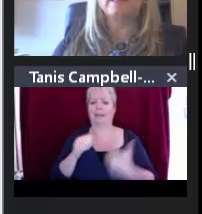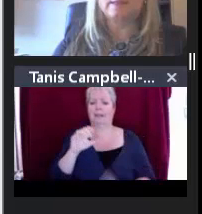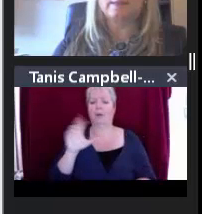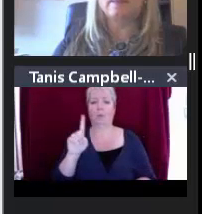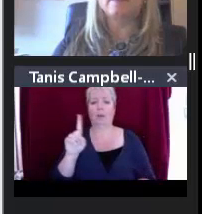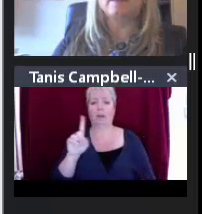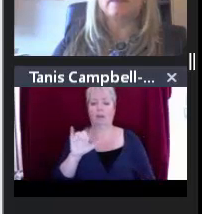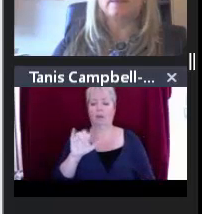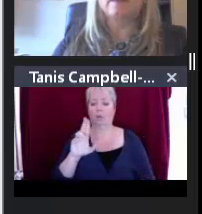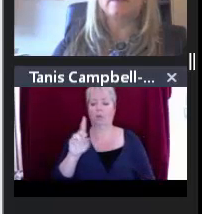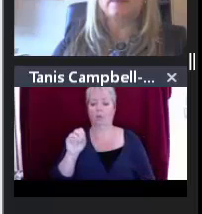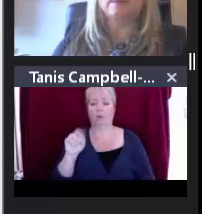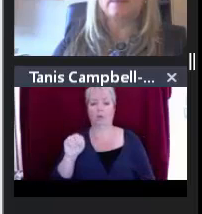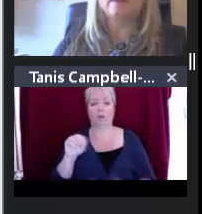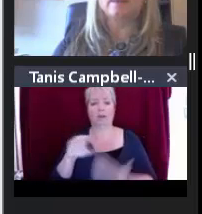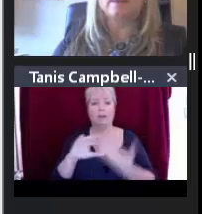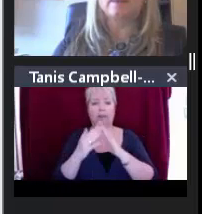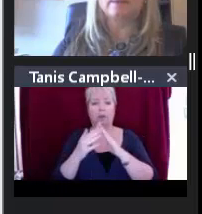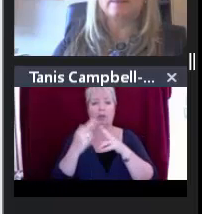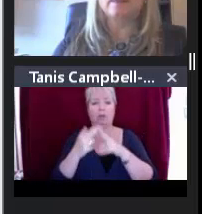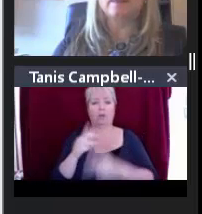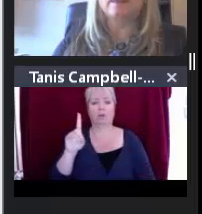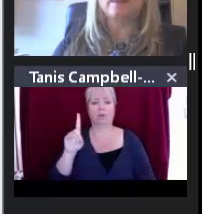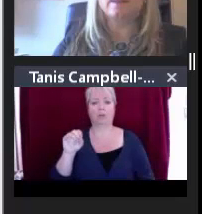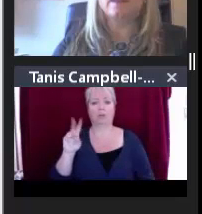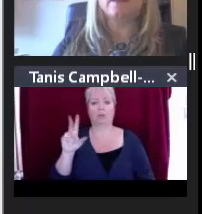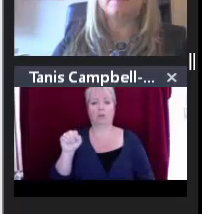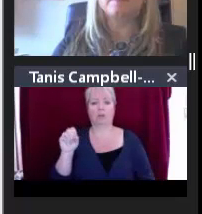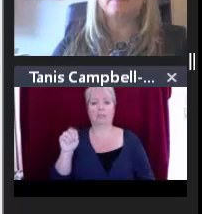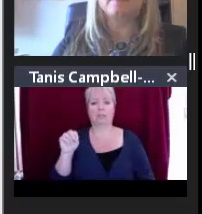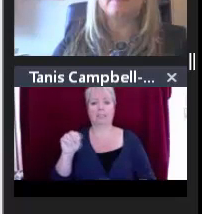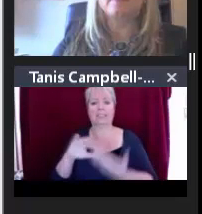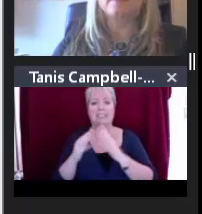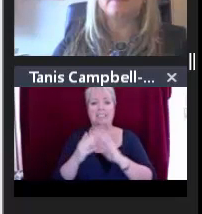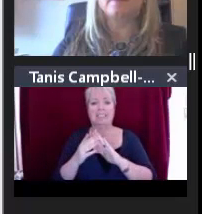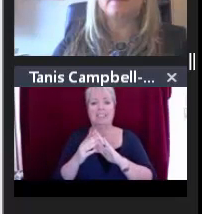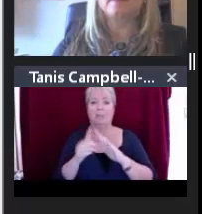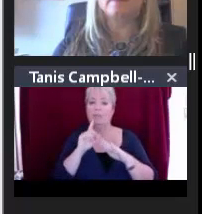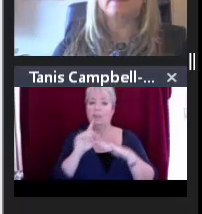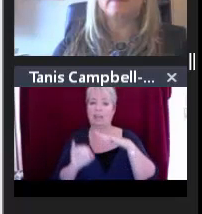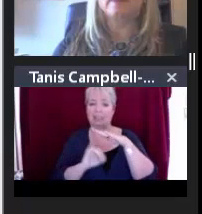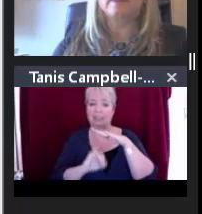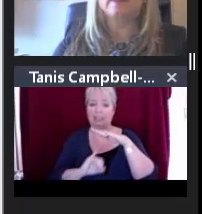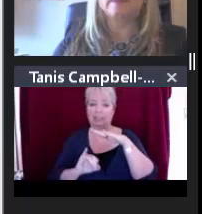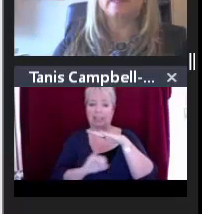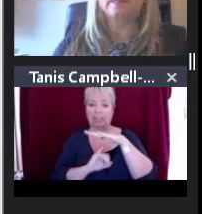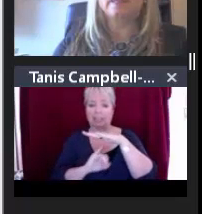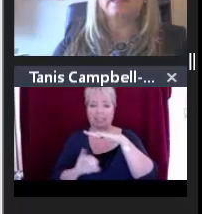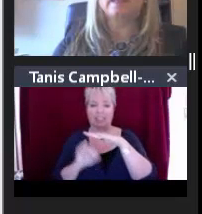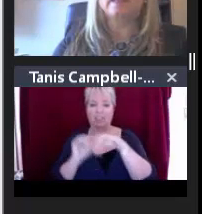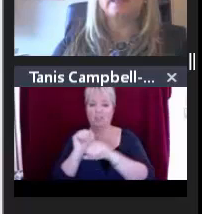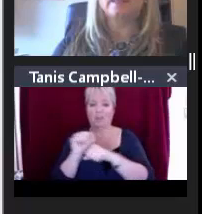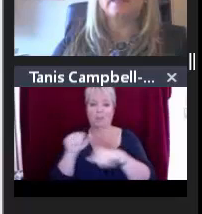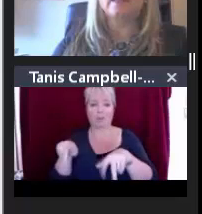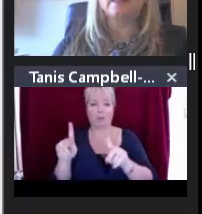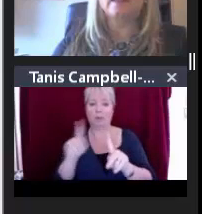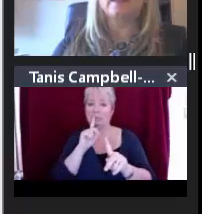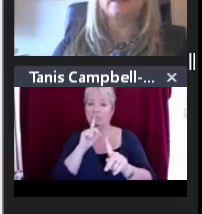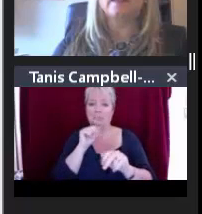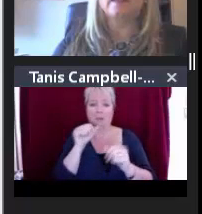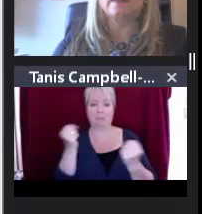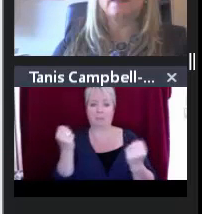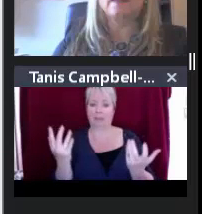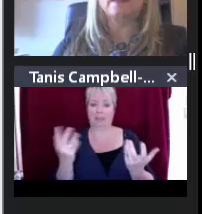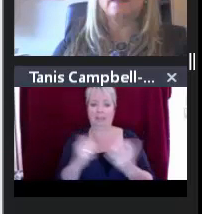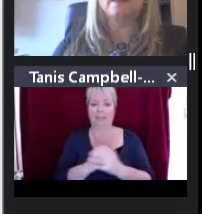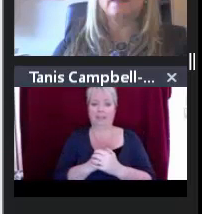in the Yukon, and so there aren't that many job opportunities, and